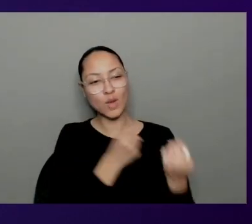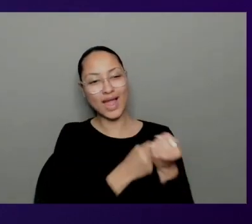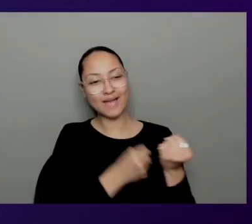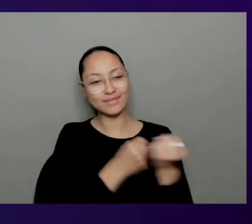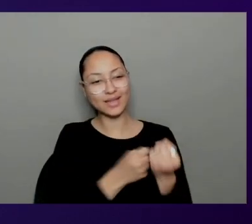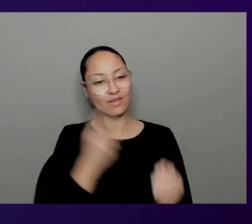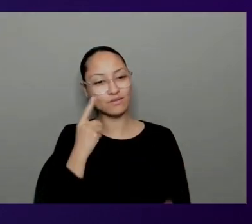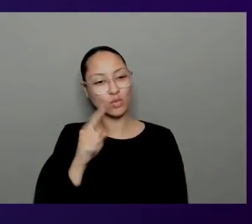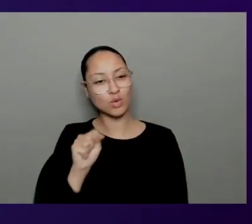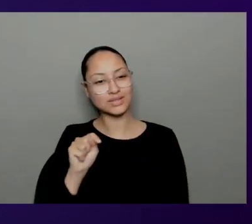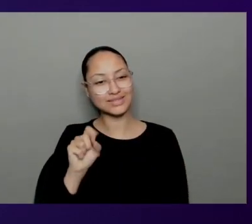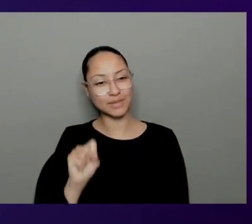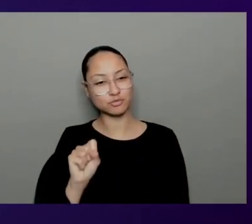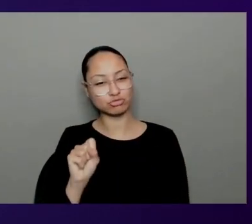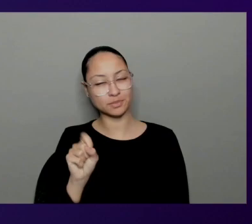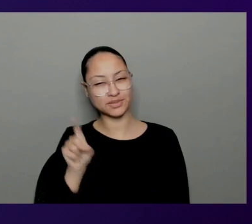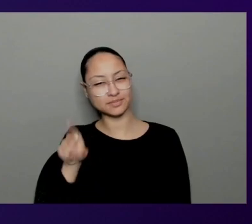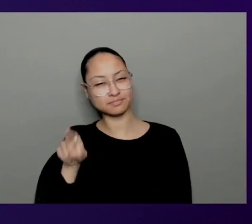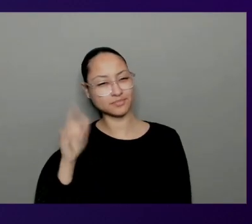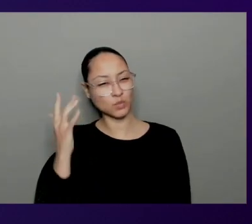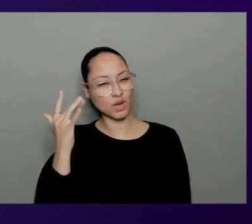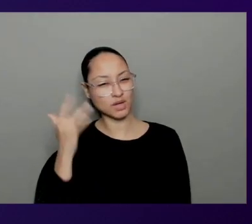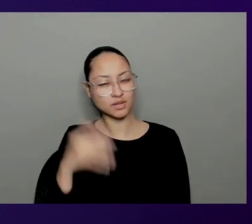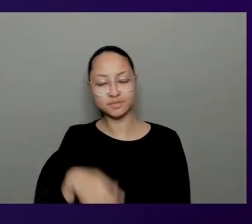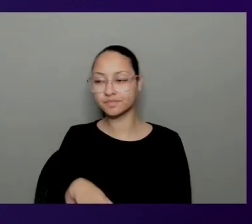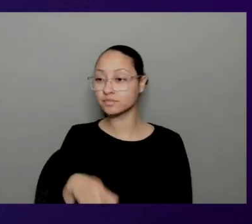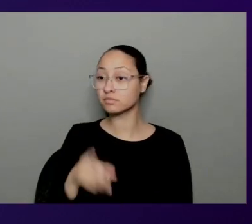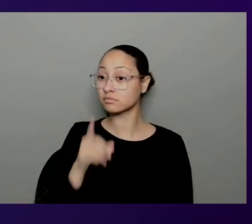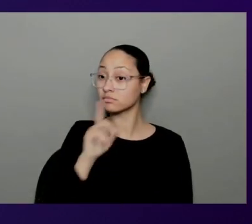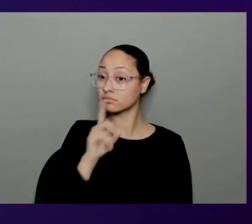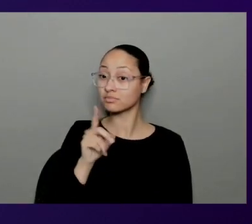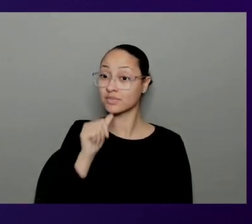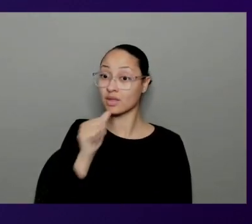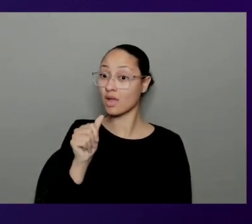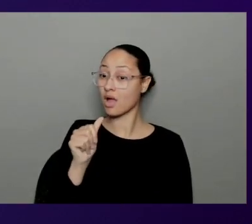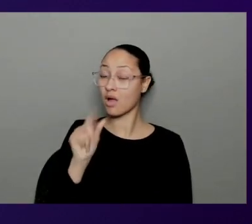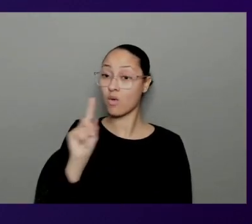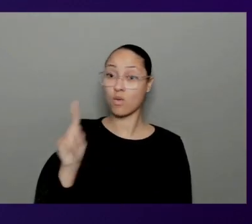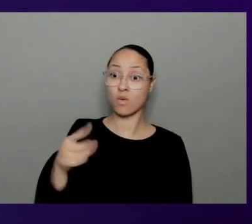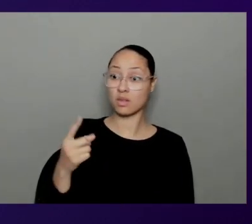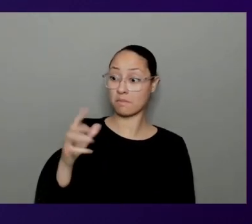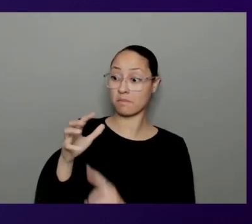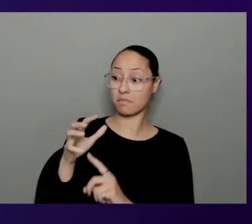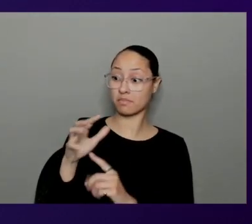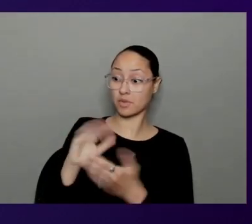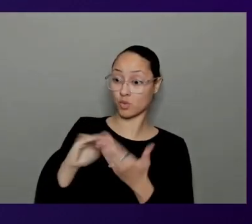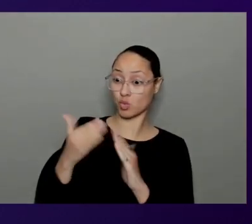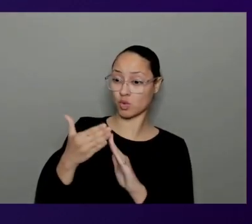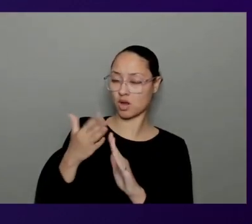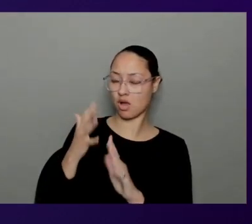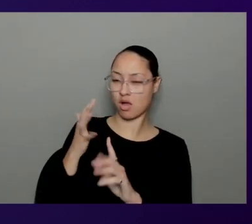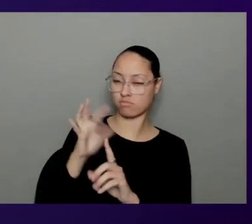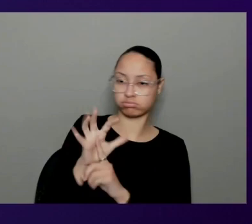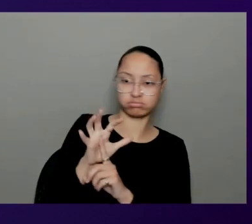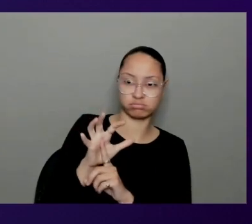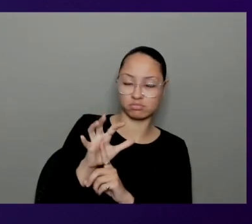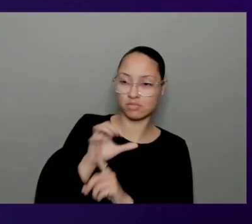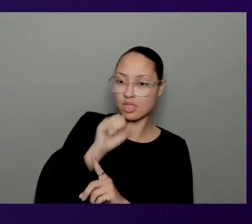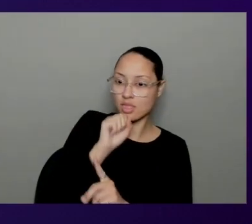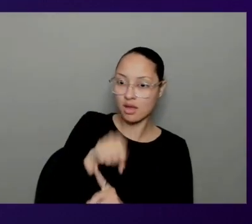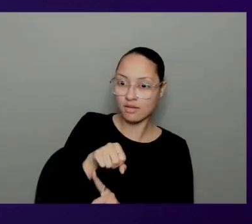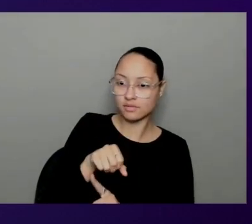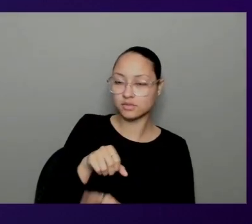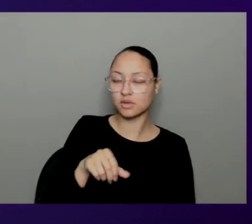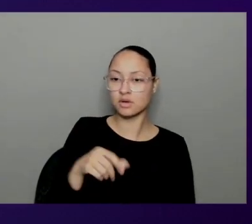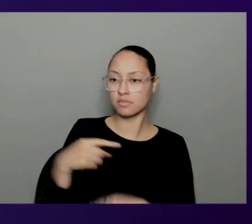Well, it's not only popular amongst the community, but as we've developed applications, I guess, for the past couple of decades